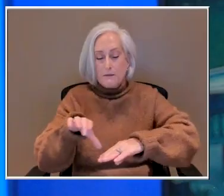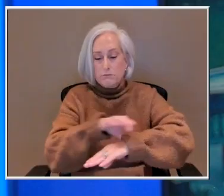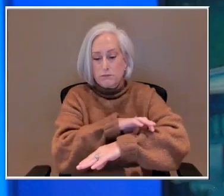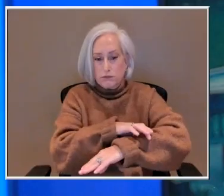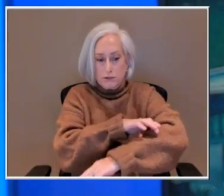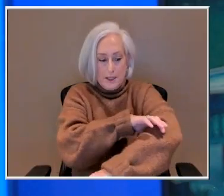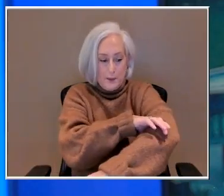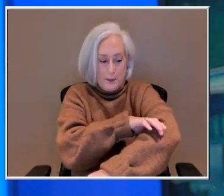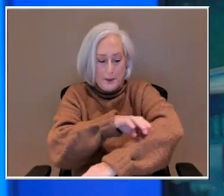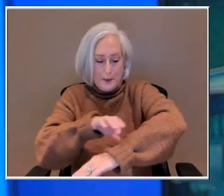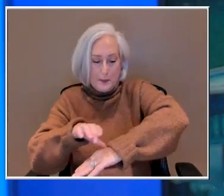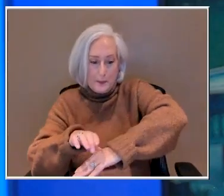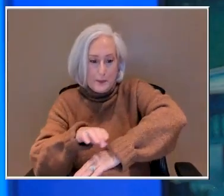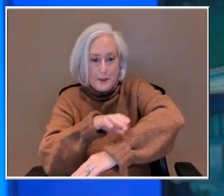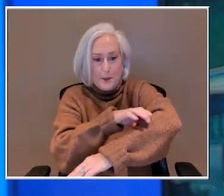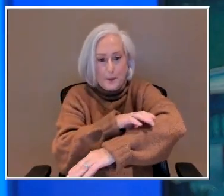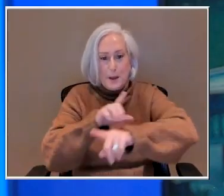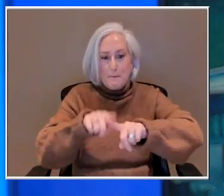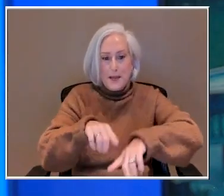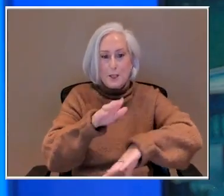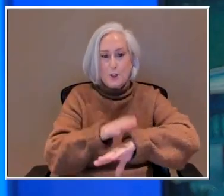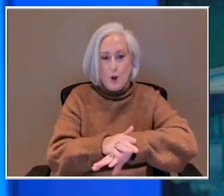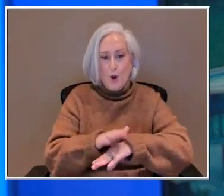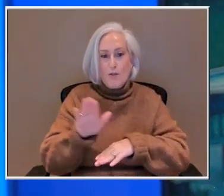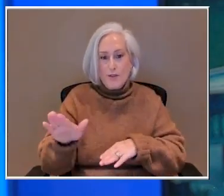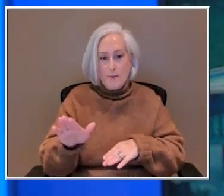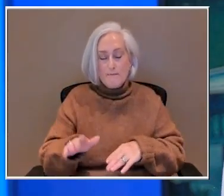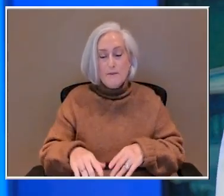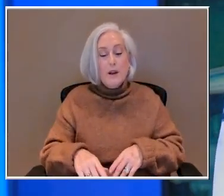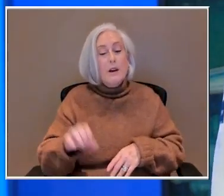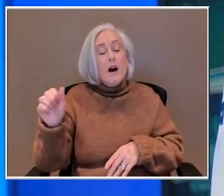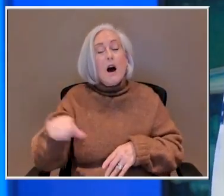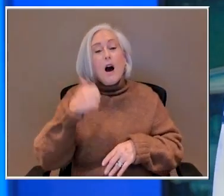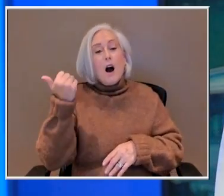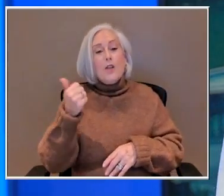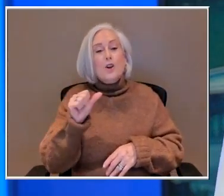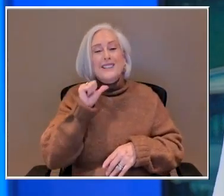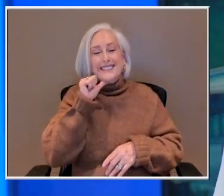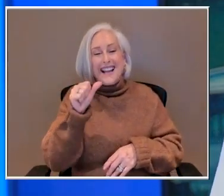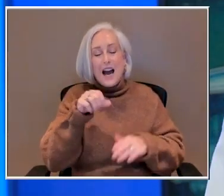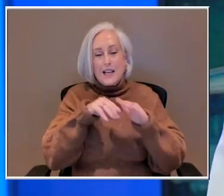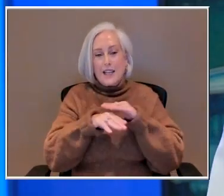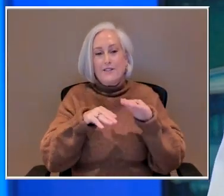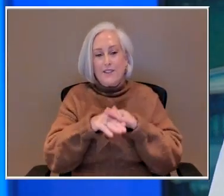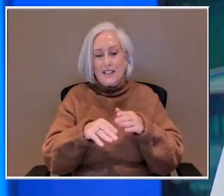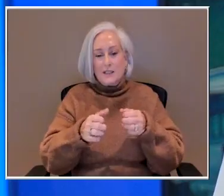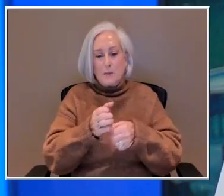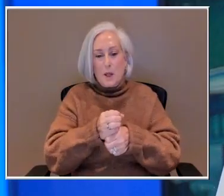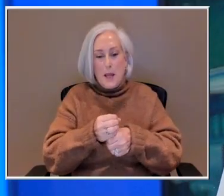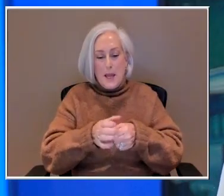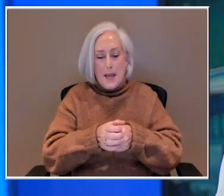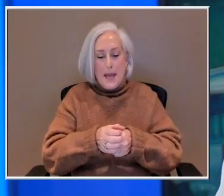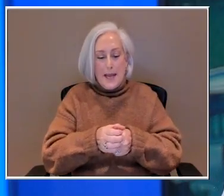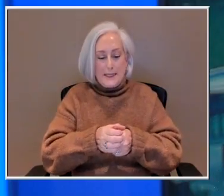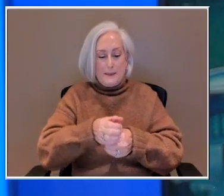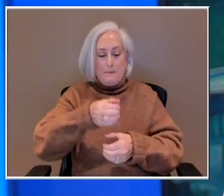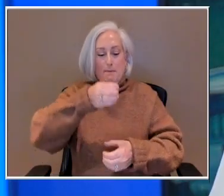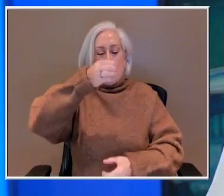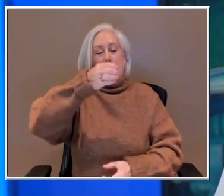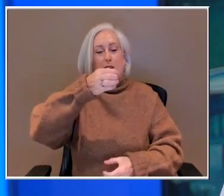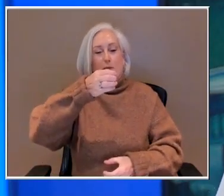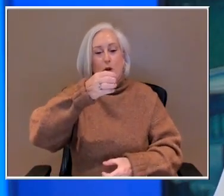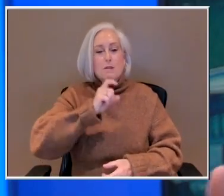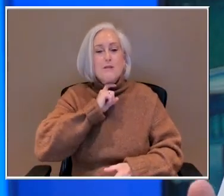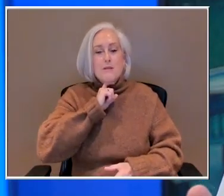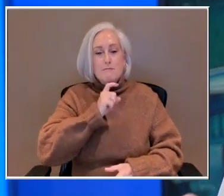for example, would be something called a non-invasive expandable prosthesis. A metal prosthesis that we can wave, I